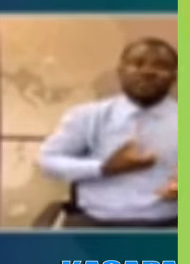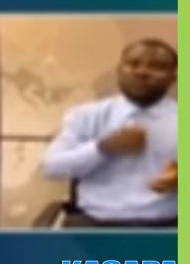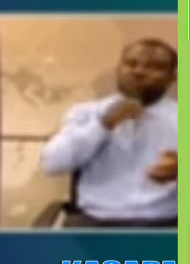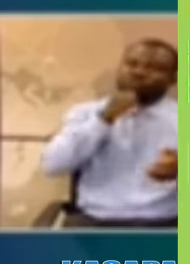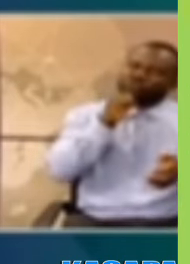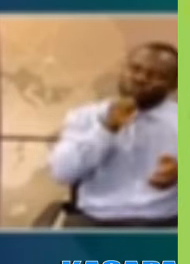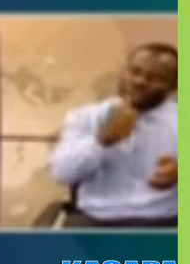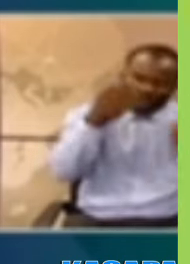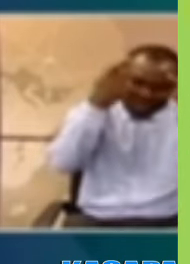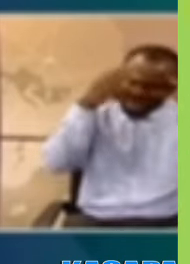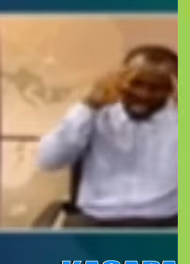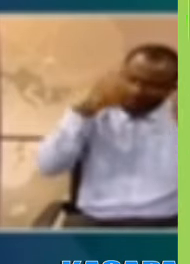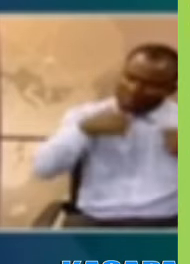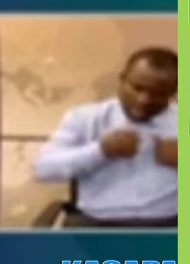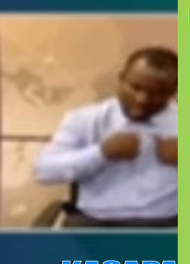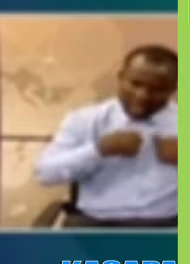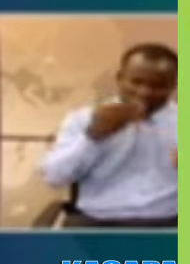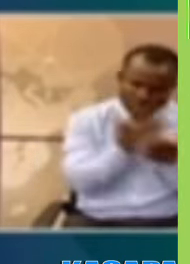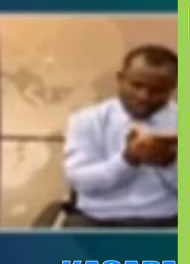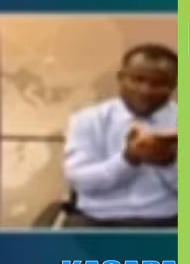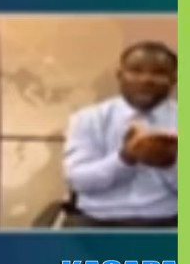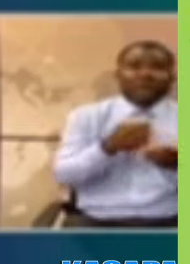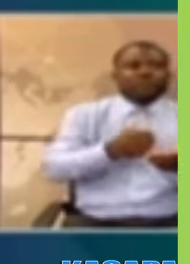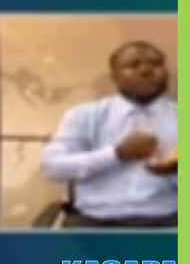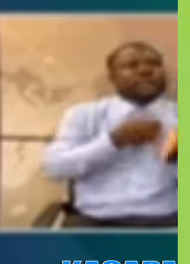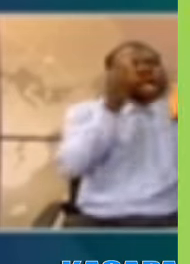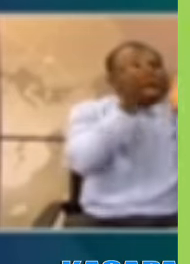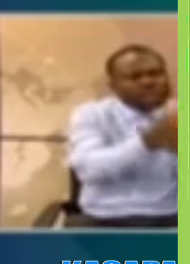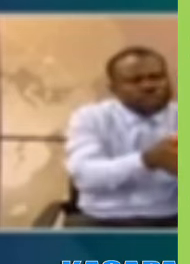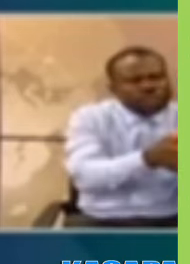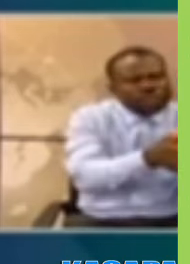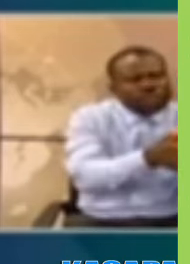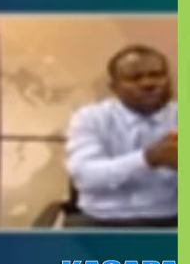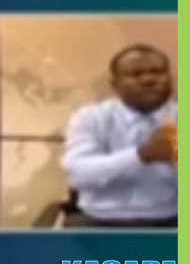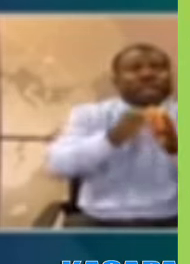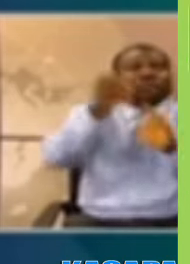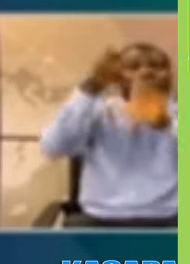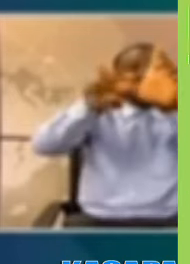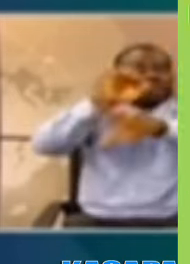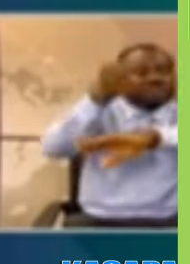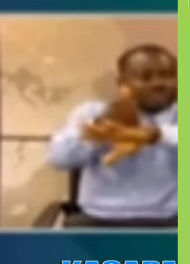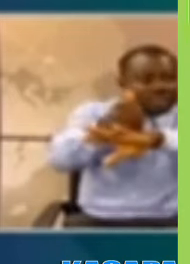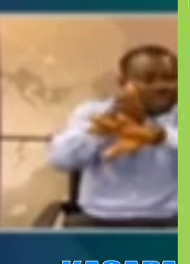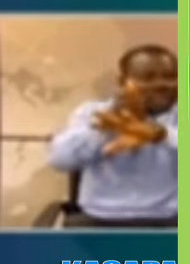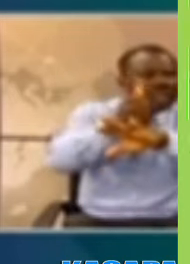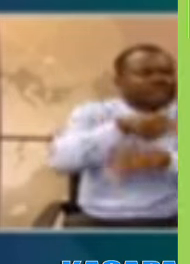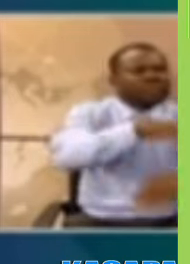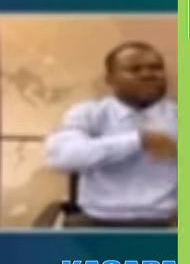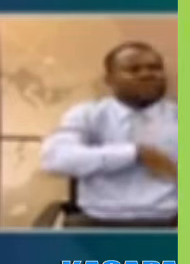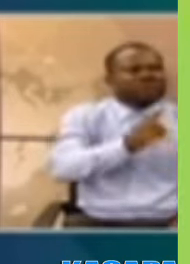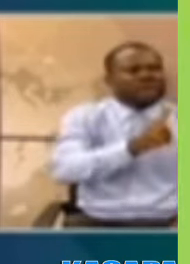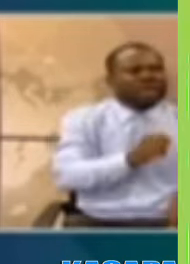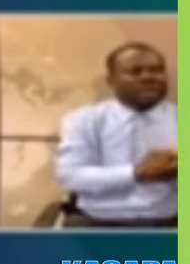pisana nanu manim. Oje! Baba chawo. So, ye creative region no. So, den no manya. So, sa